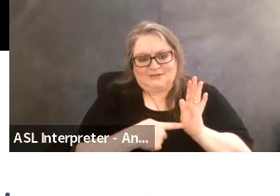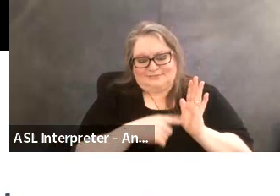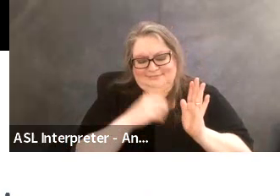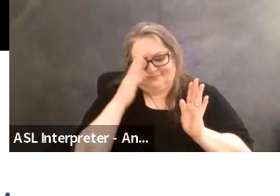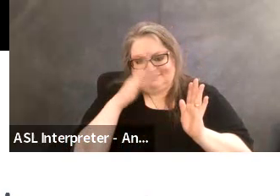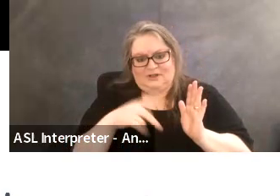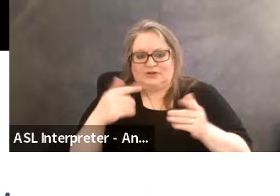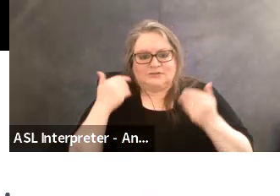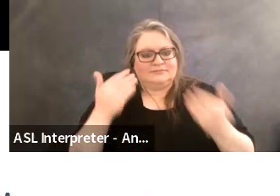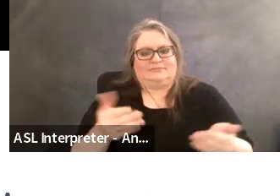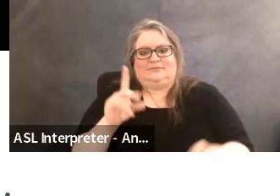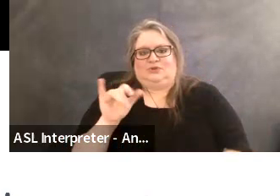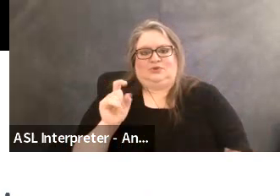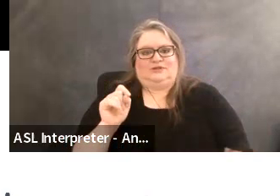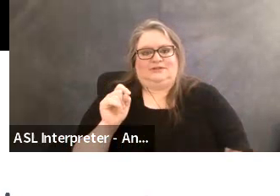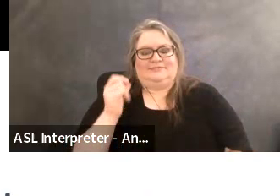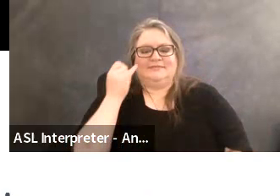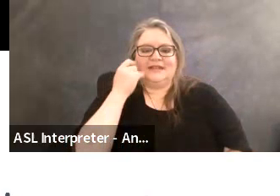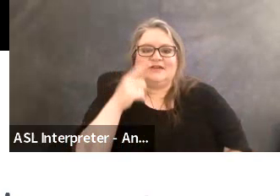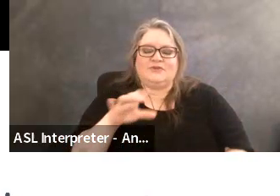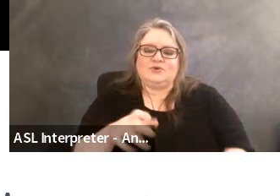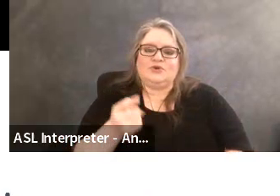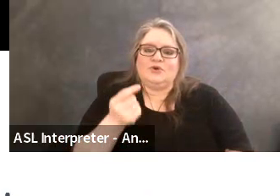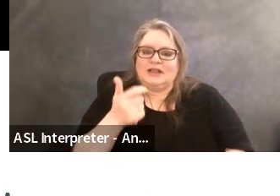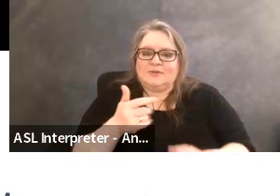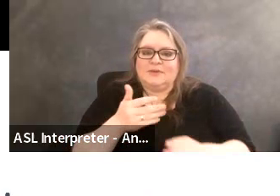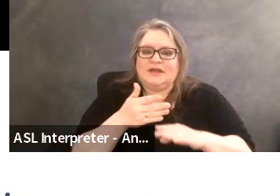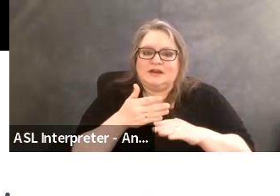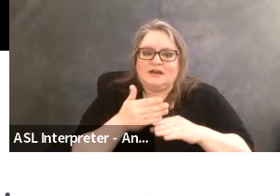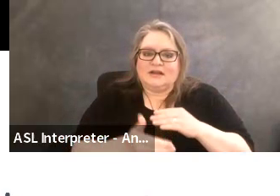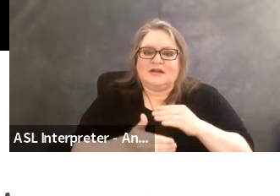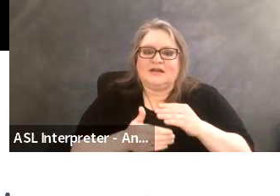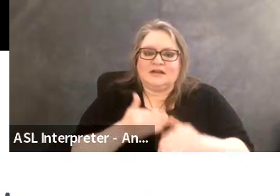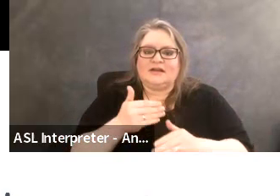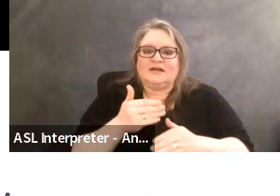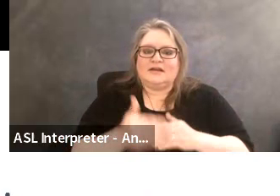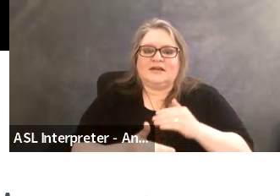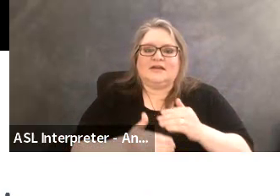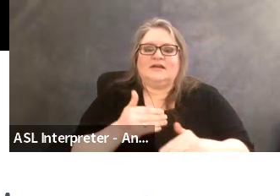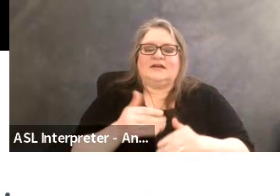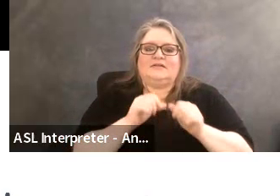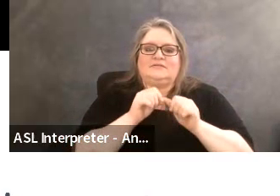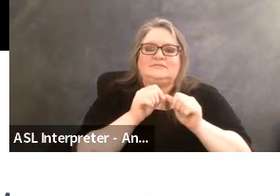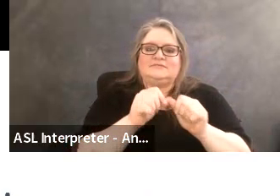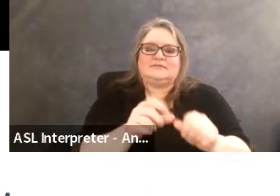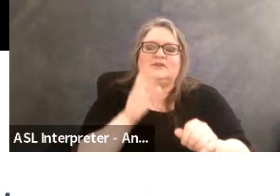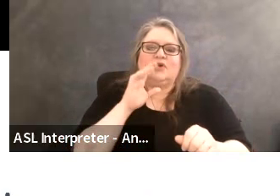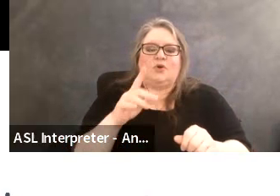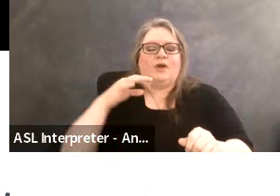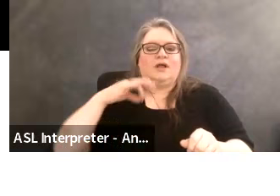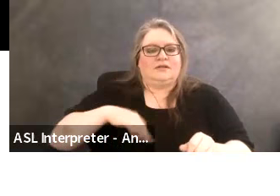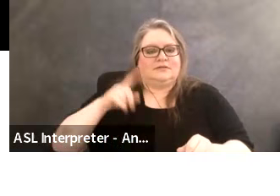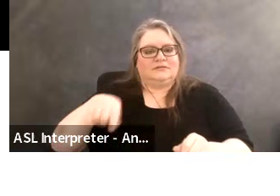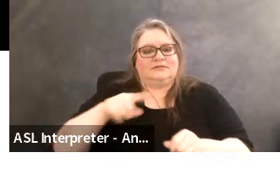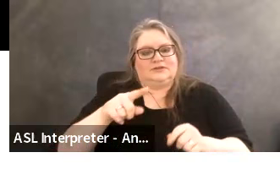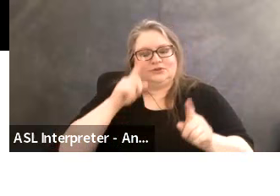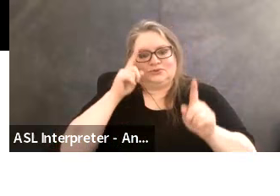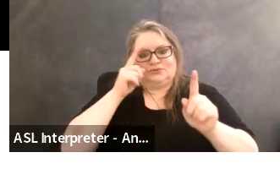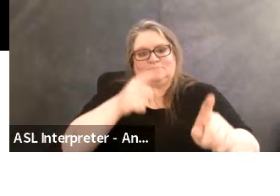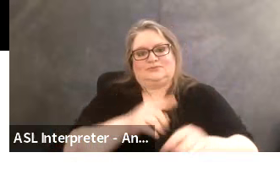Just do it. If you do a little bit and a little bit consistently, it's going to work in your favor over the long